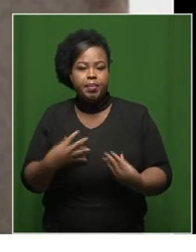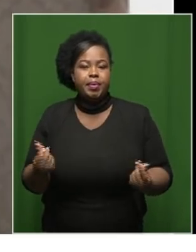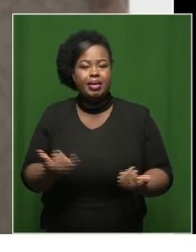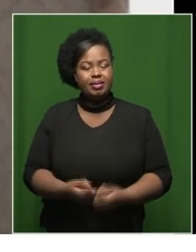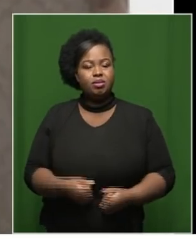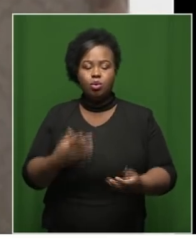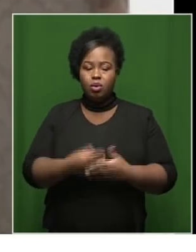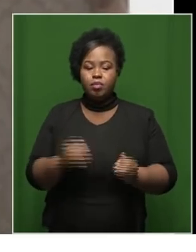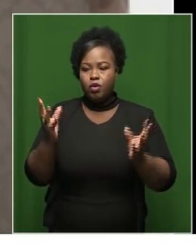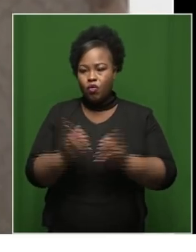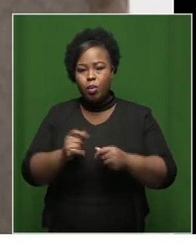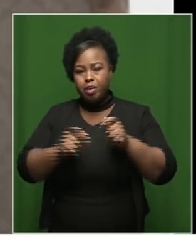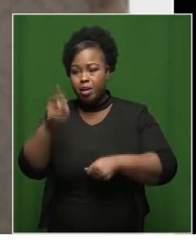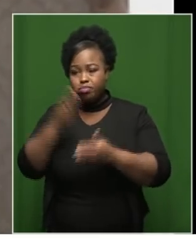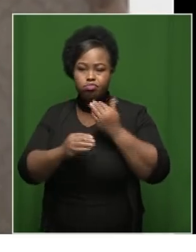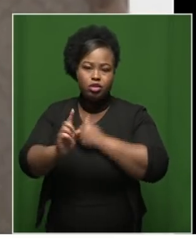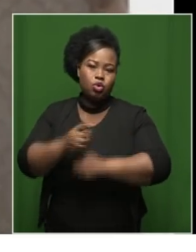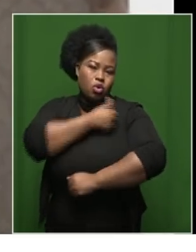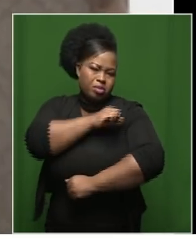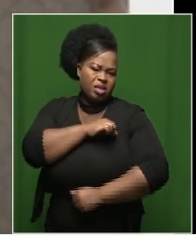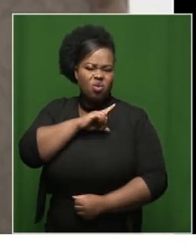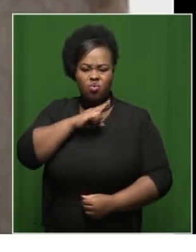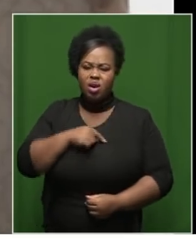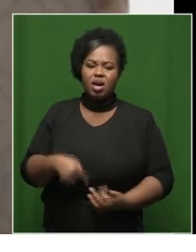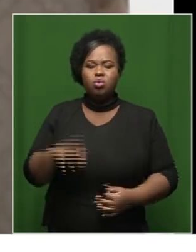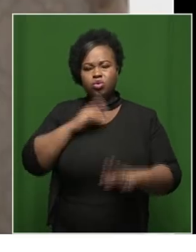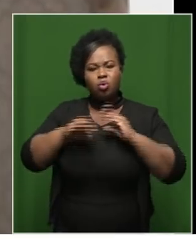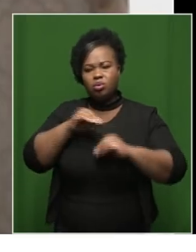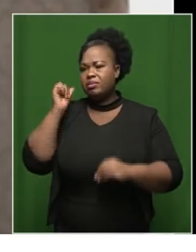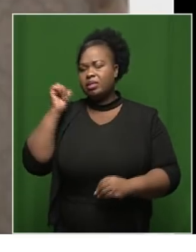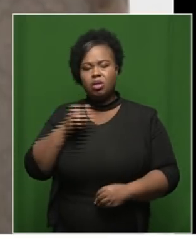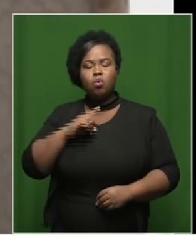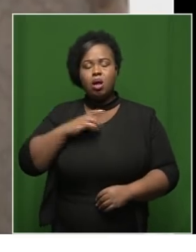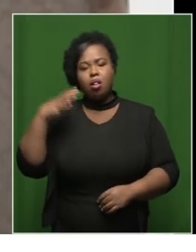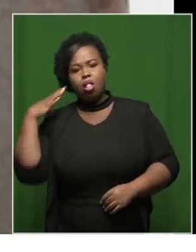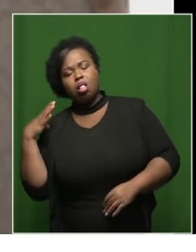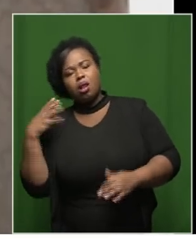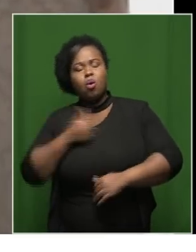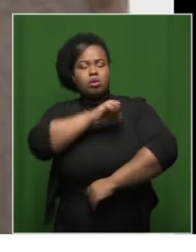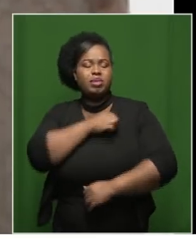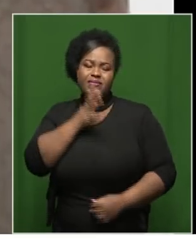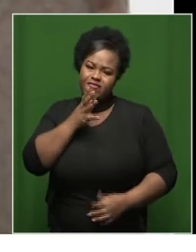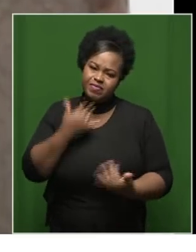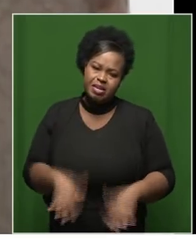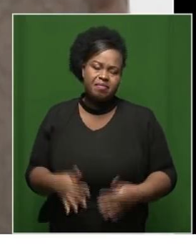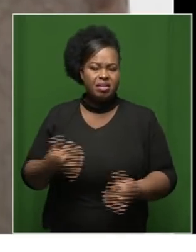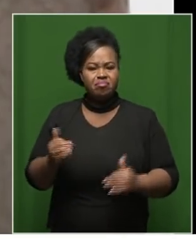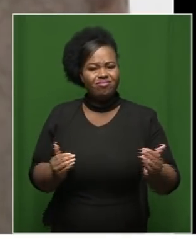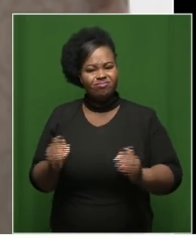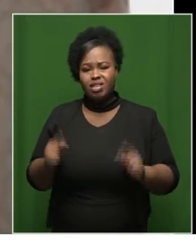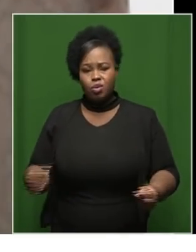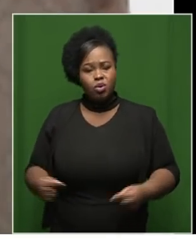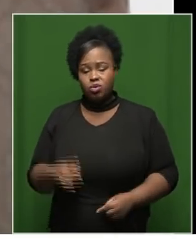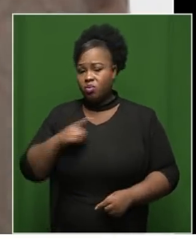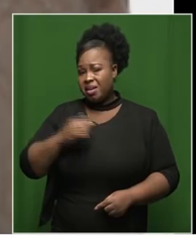people getting into hospital admissions. And that's exactly what the talk was about yesterday, the burden on the hospitals, and the hospitals could not cope. Because